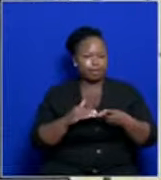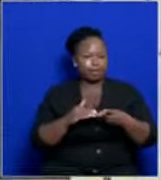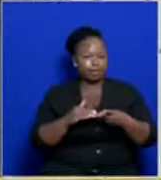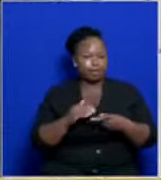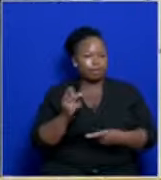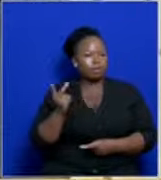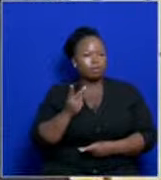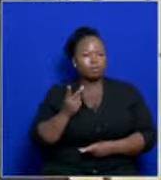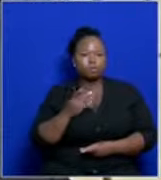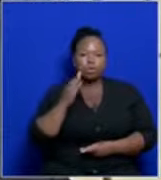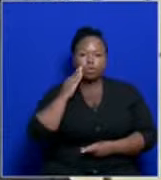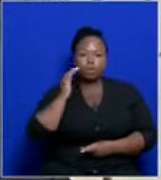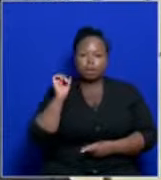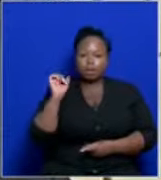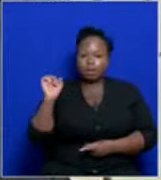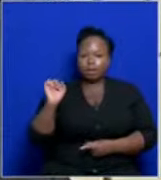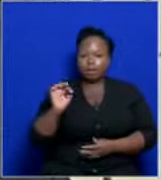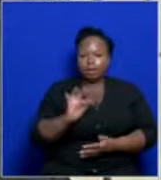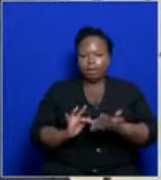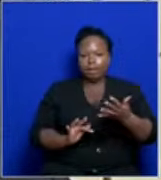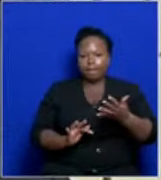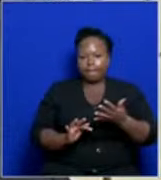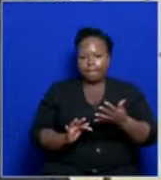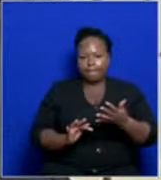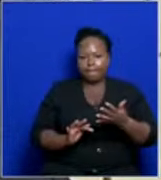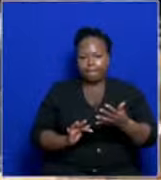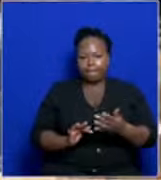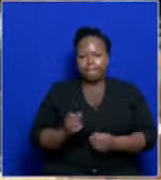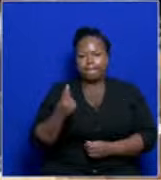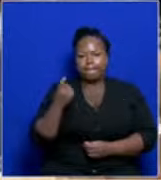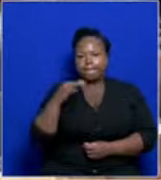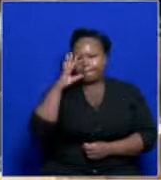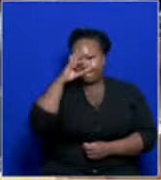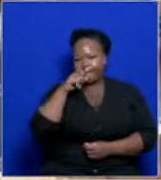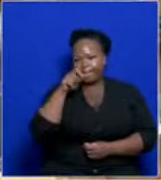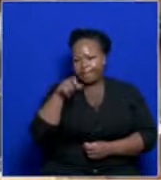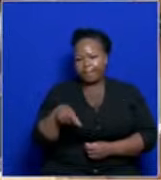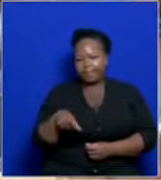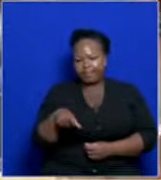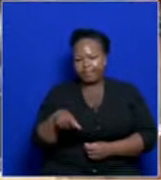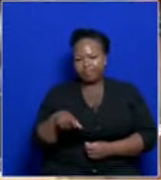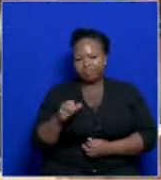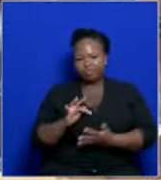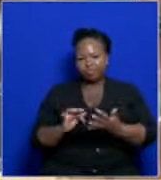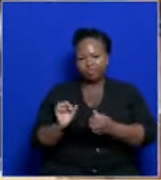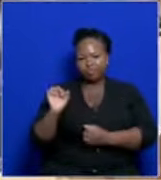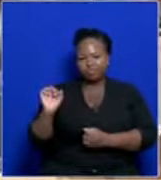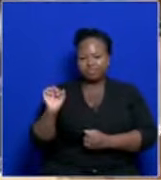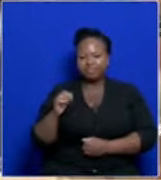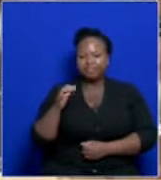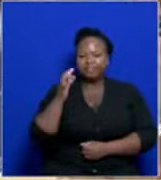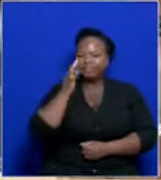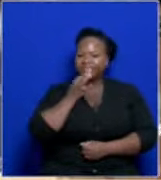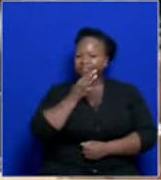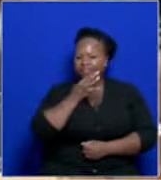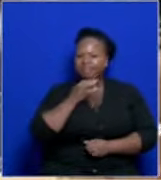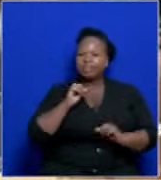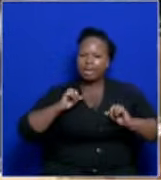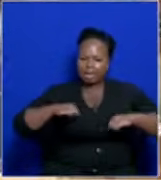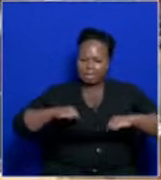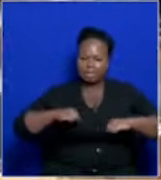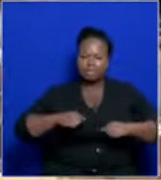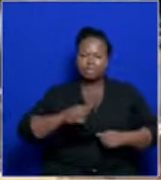version, on one of the suspects' version at least, there is a concession that they did go to the